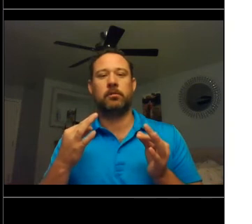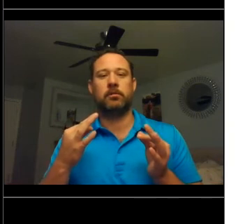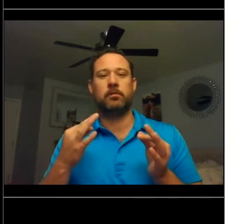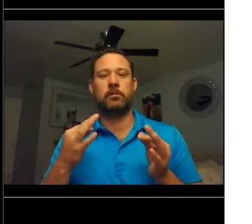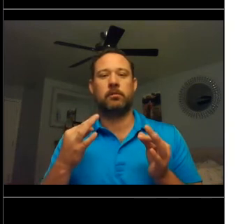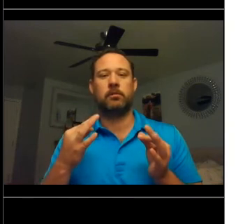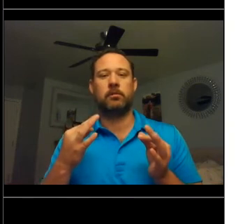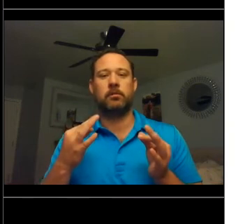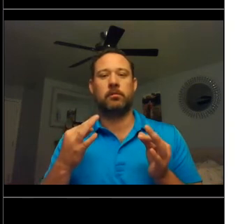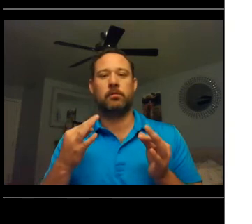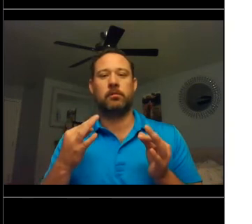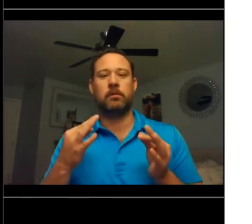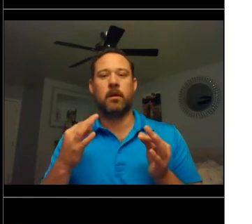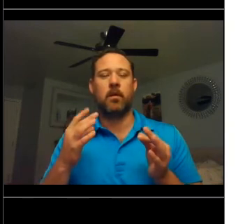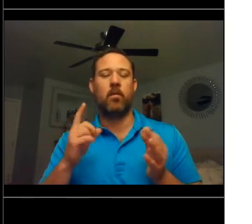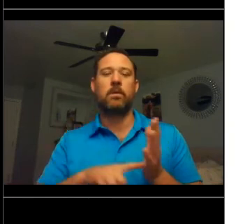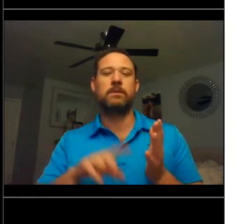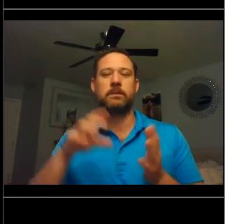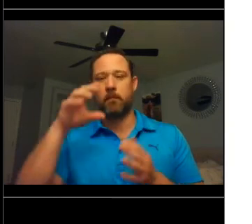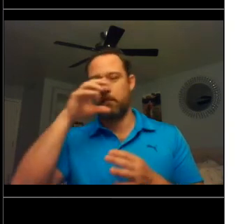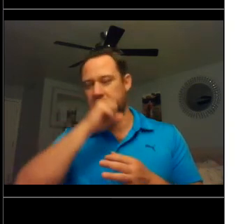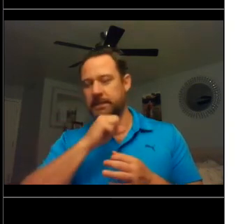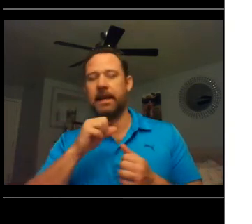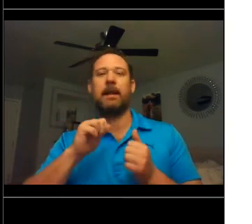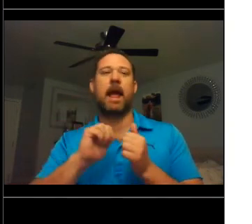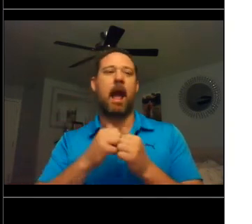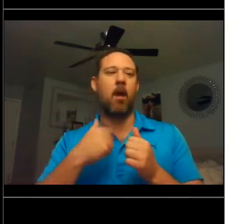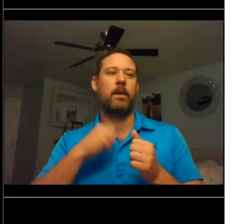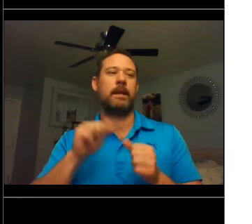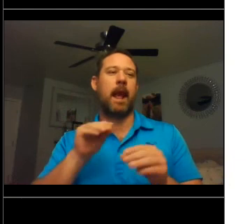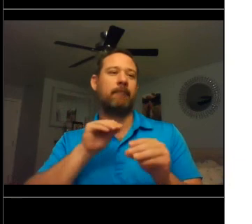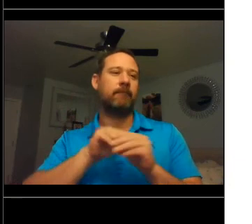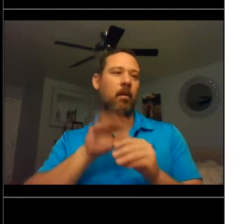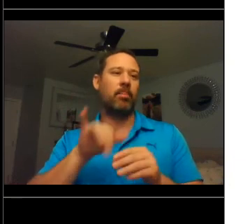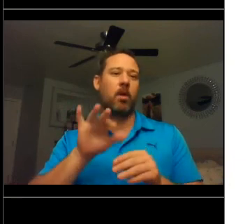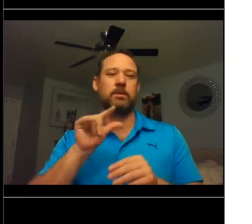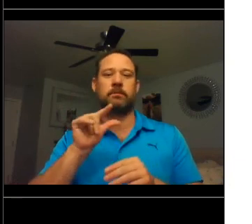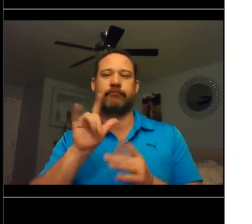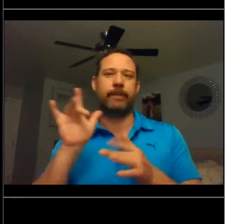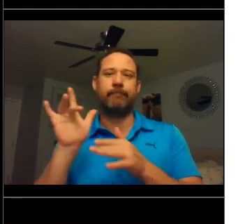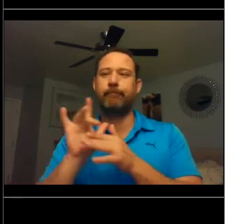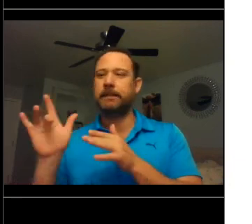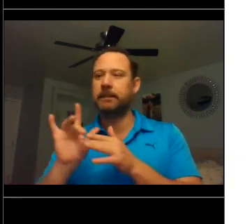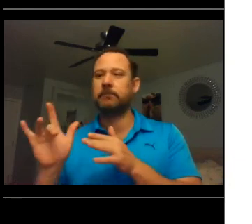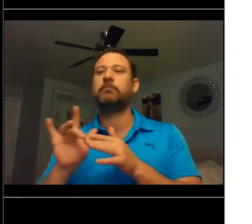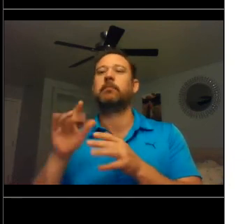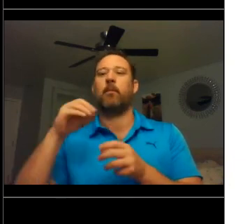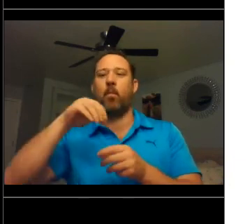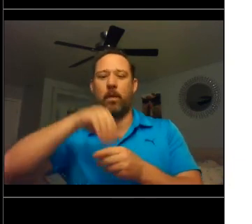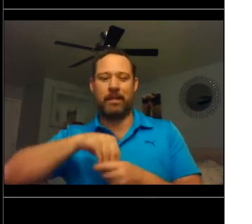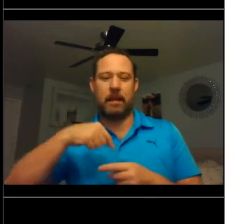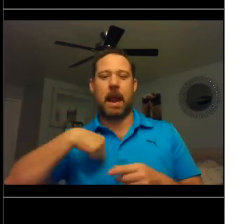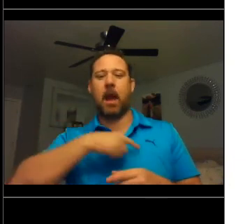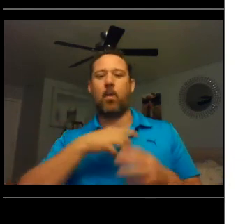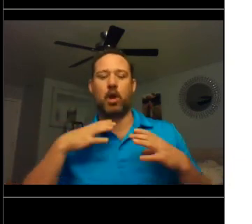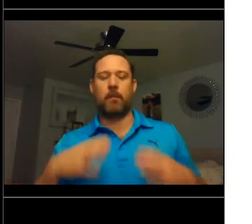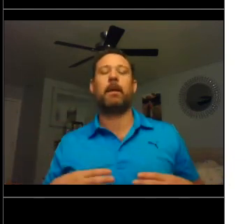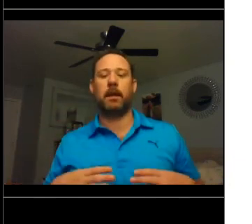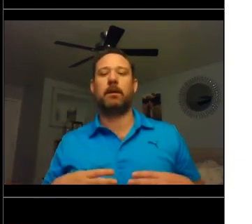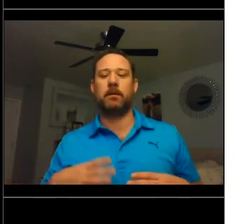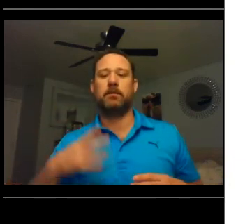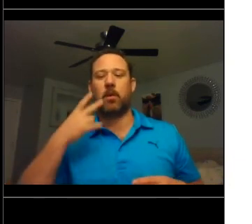like the gaps that we are trying to fill within the body of our committee. So so we'll be looking